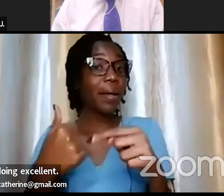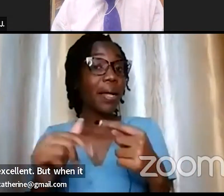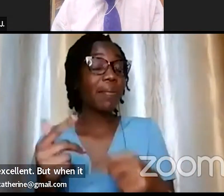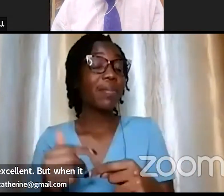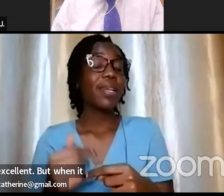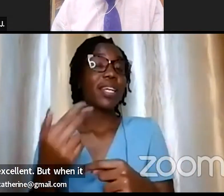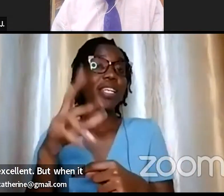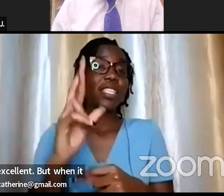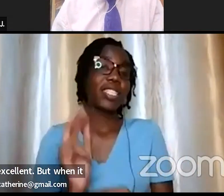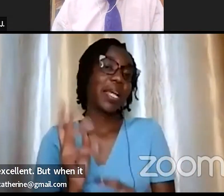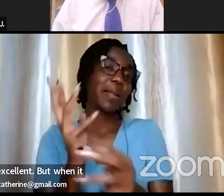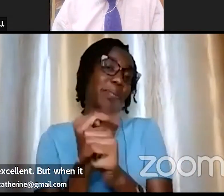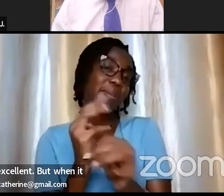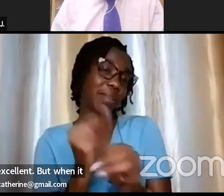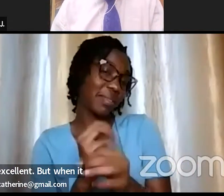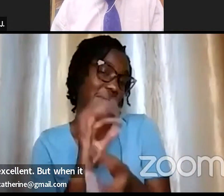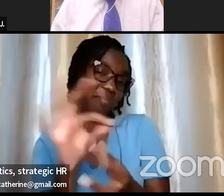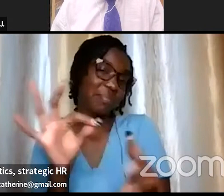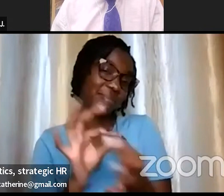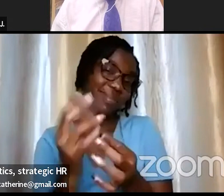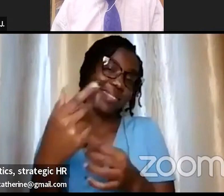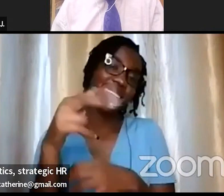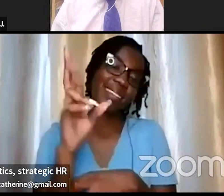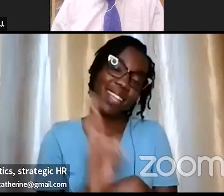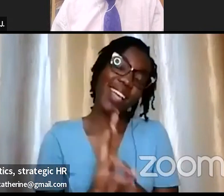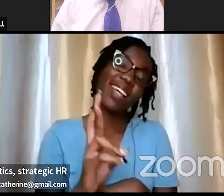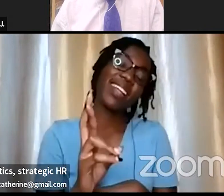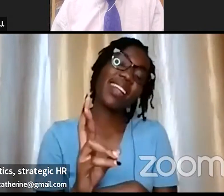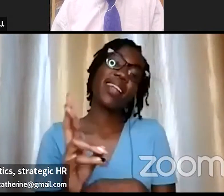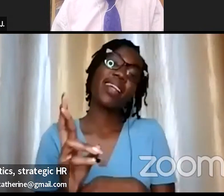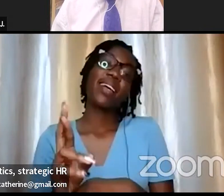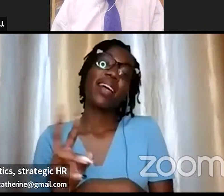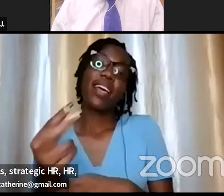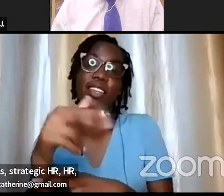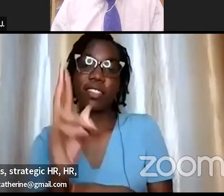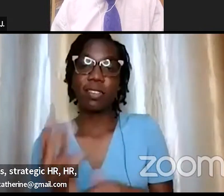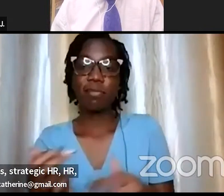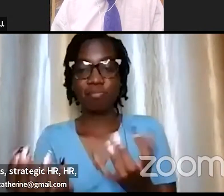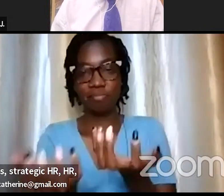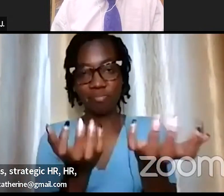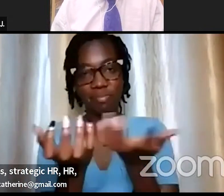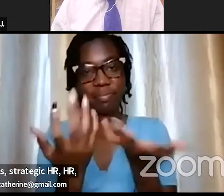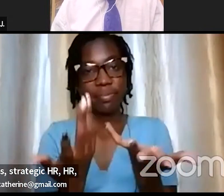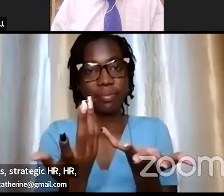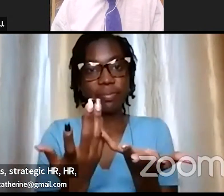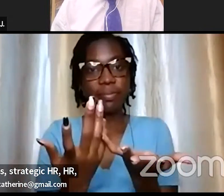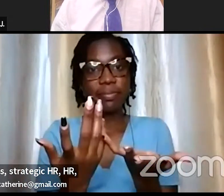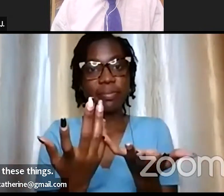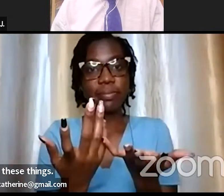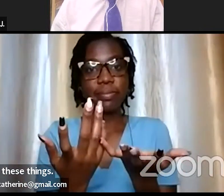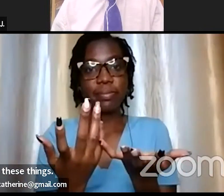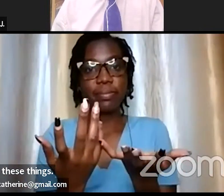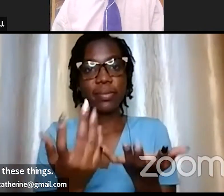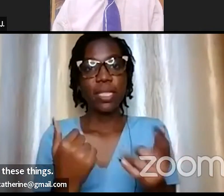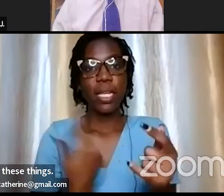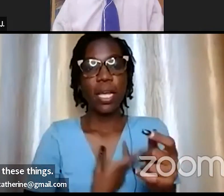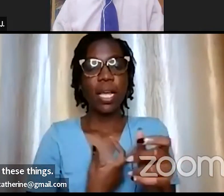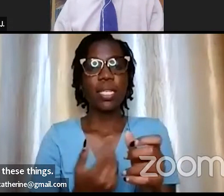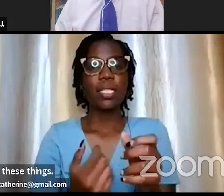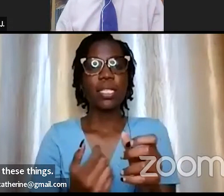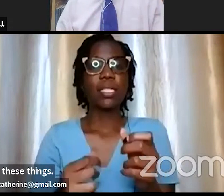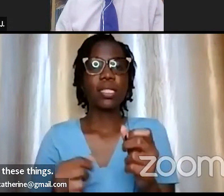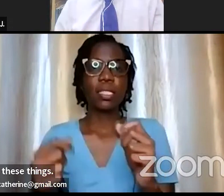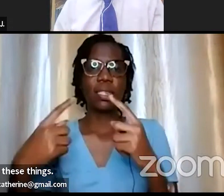analytics, strategic HR, HR entrepreneurship, and all these things, we are not doing as well as we